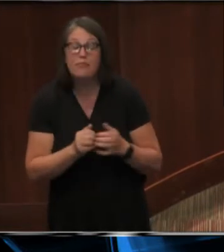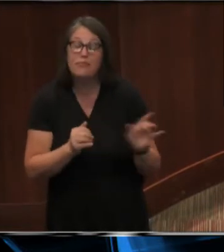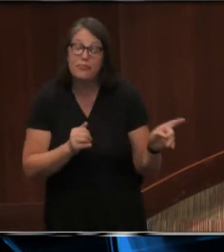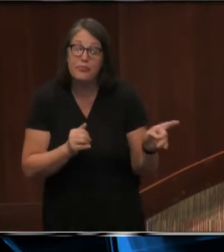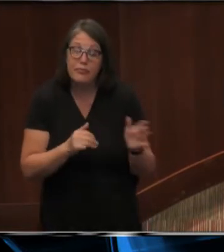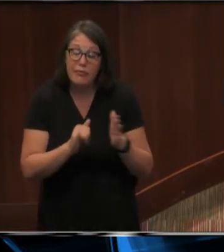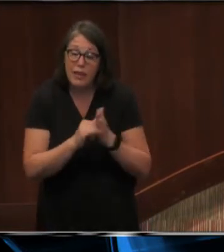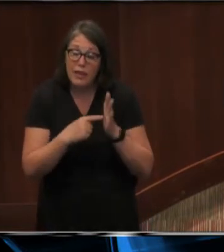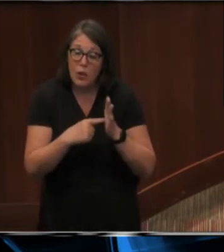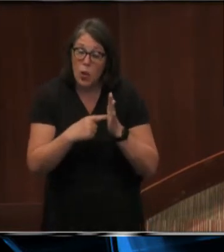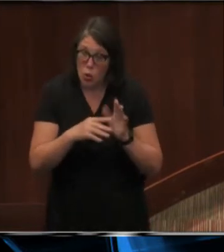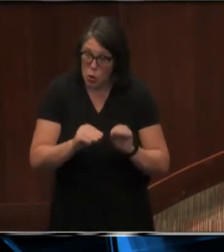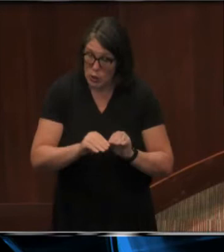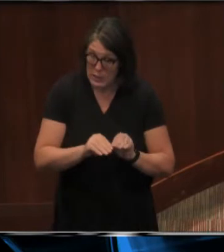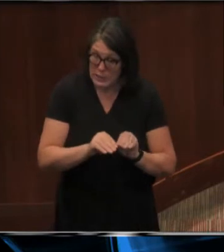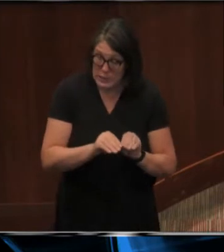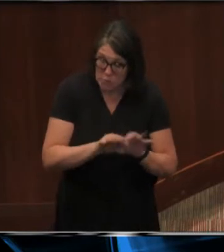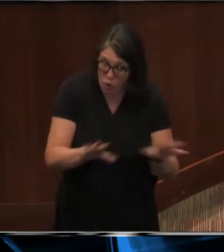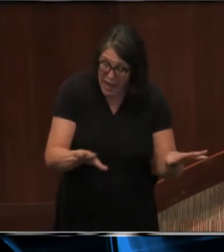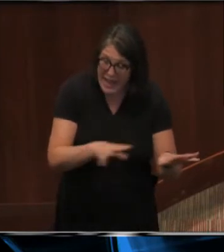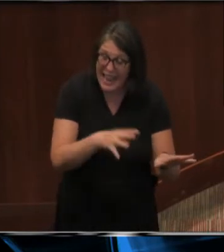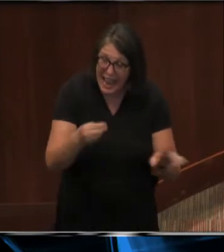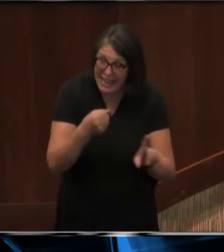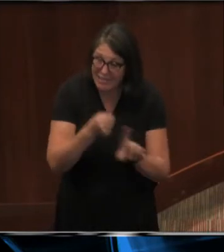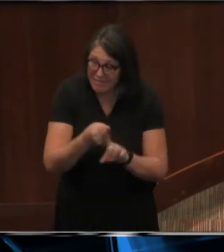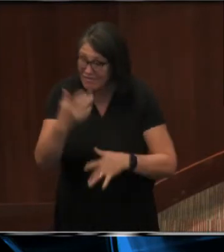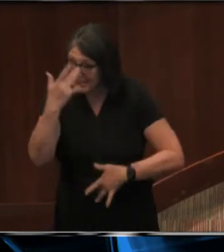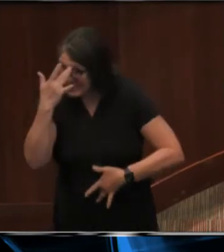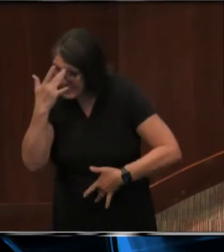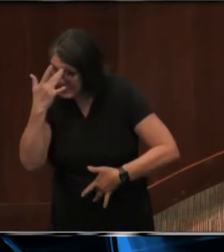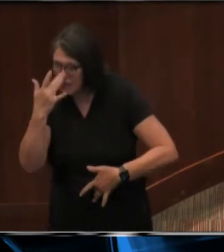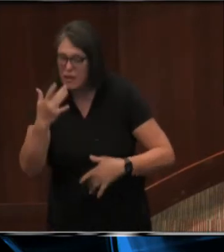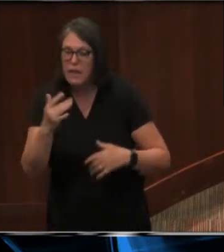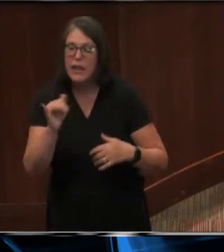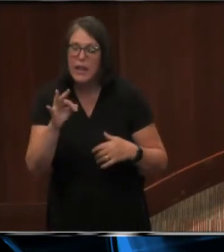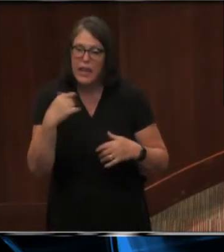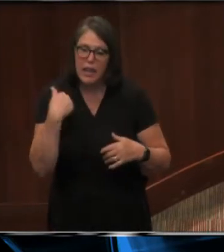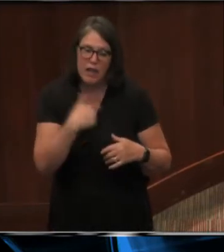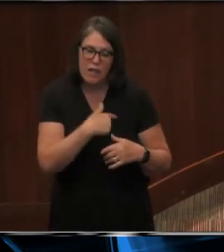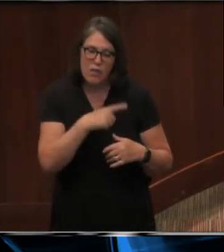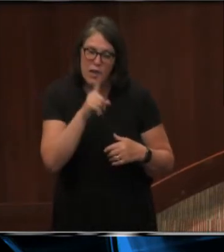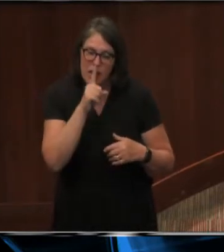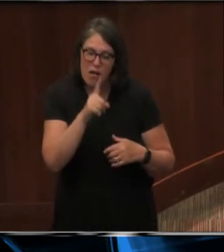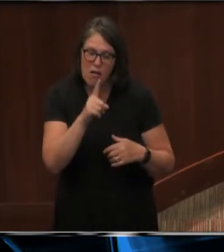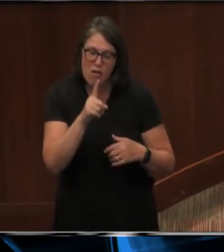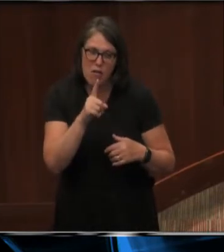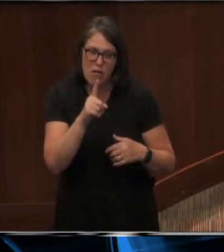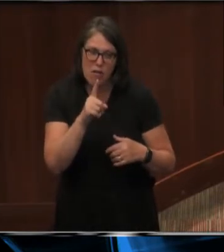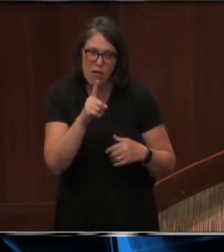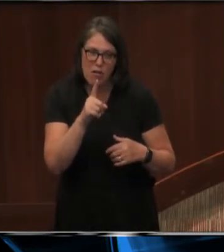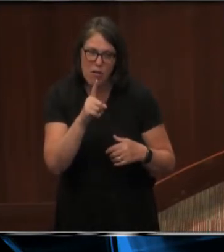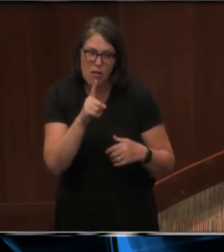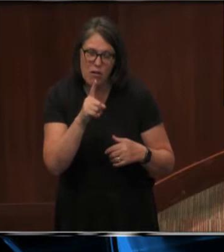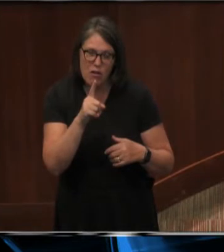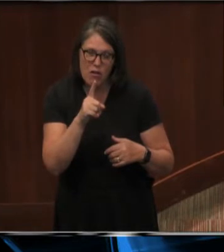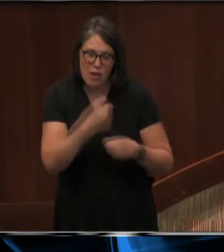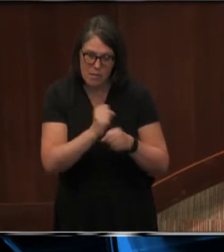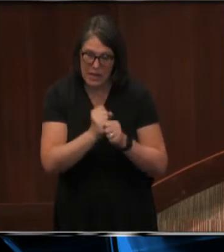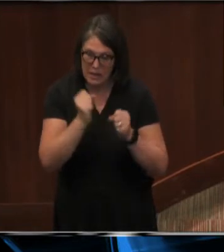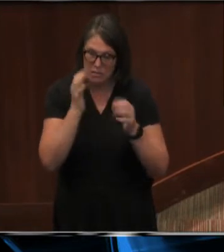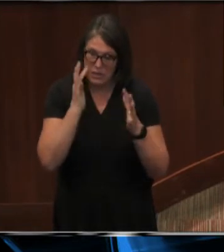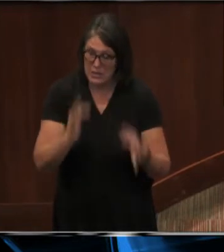reflective of the spread and burden of disease. And so if we are making these choices that we